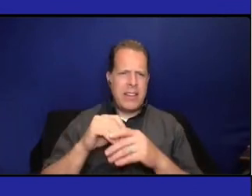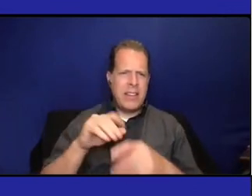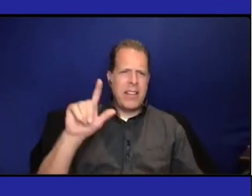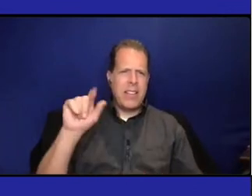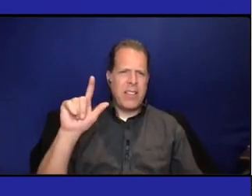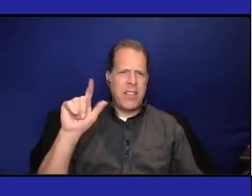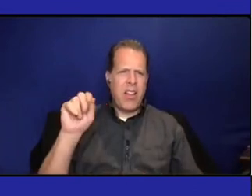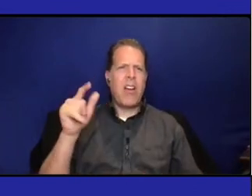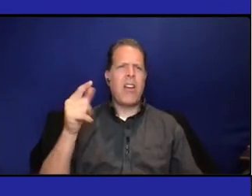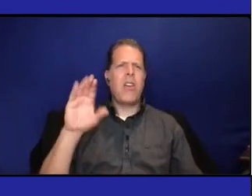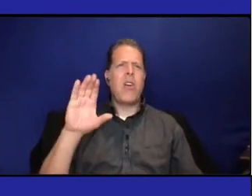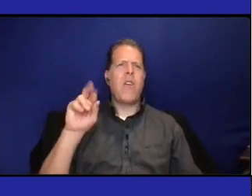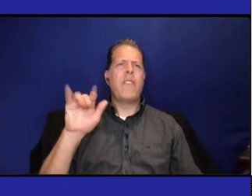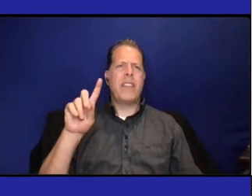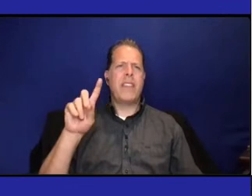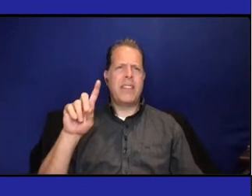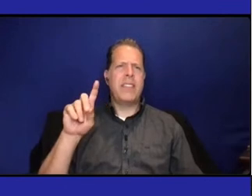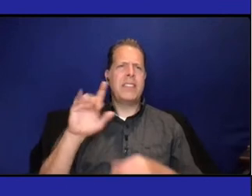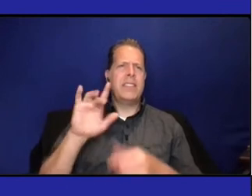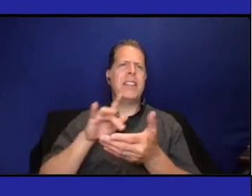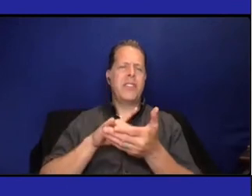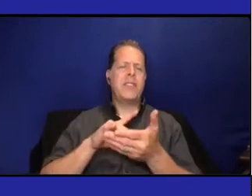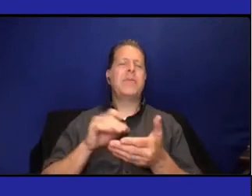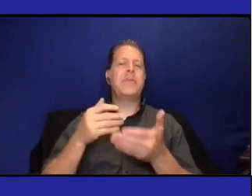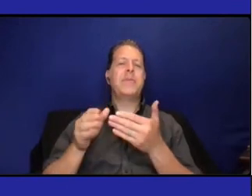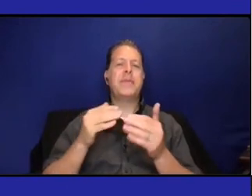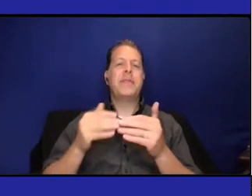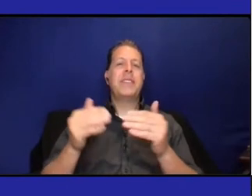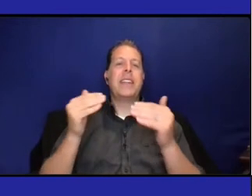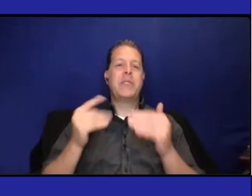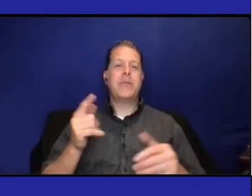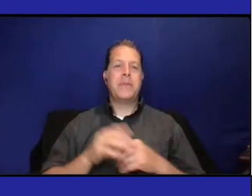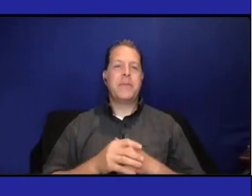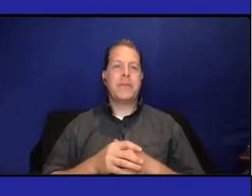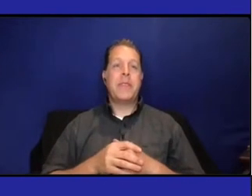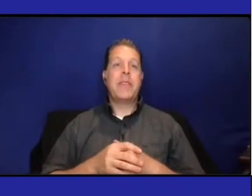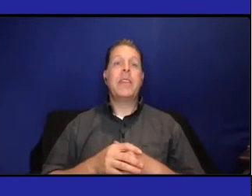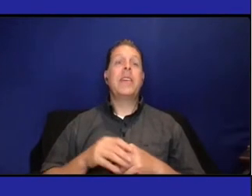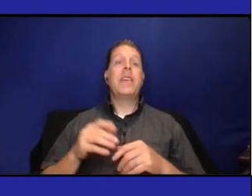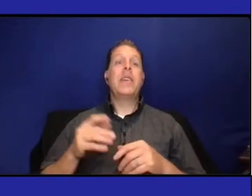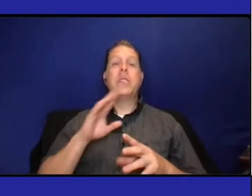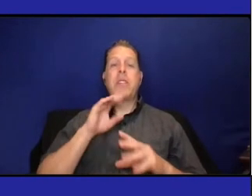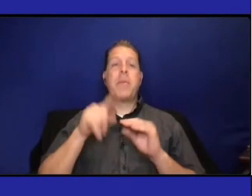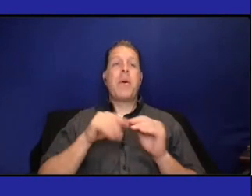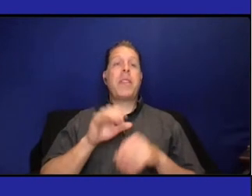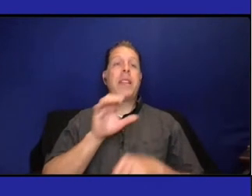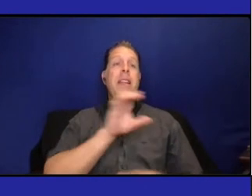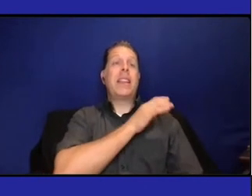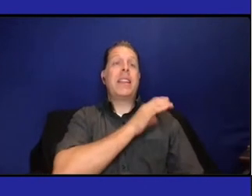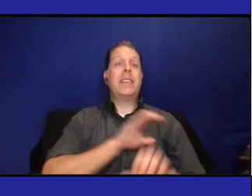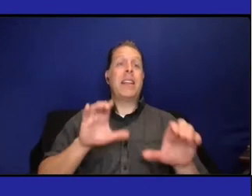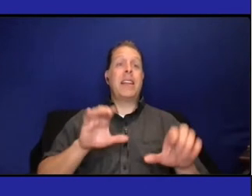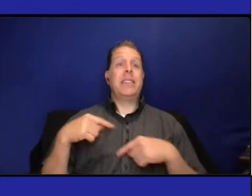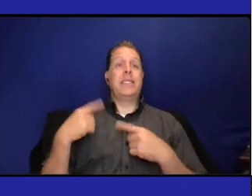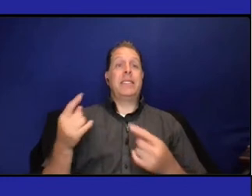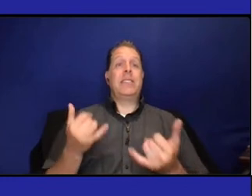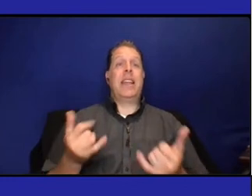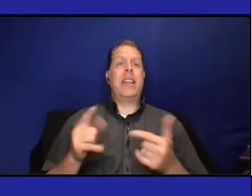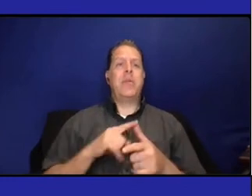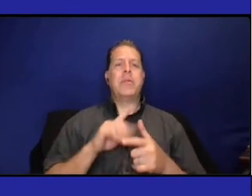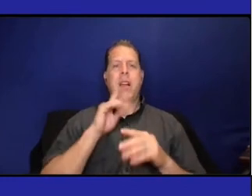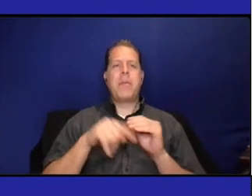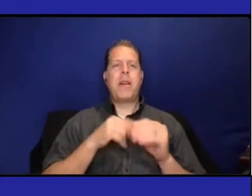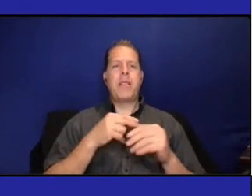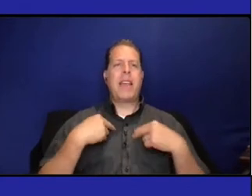clinic. If I can go to the next slide, I'm going to talk a little bit about what the clinic does today, and then I'm going to talk to you about the health characteristics